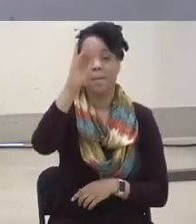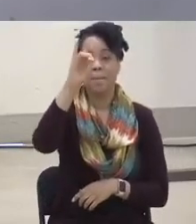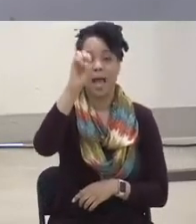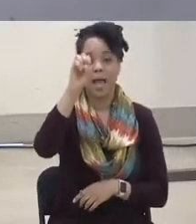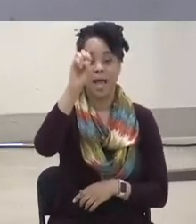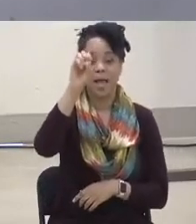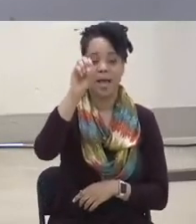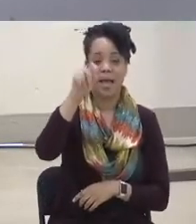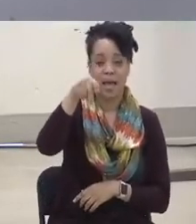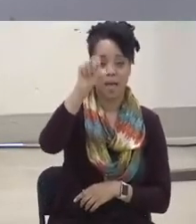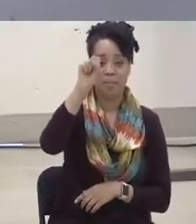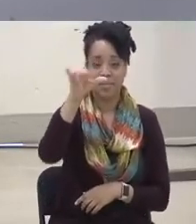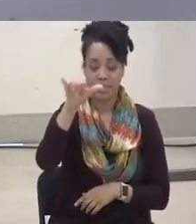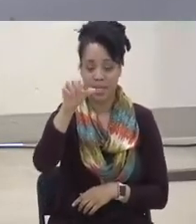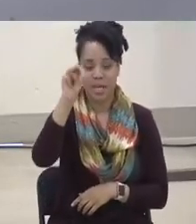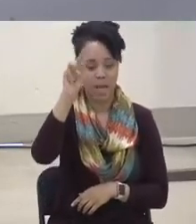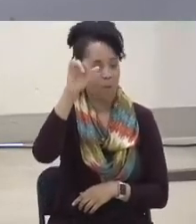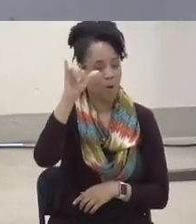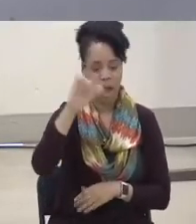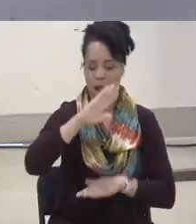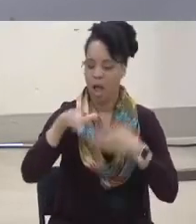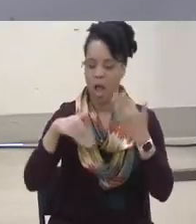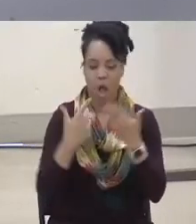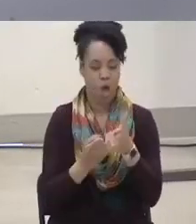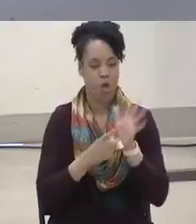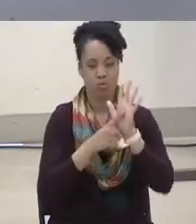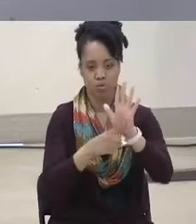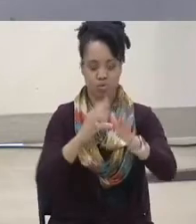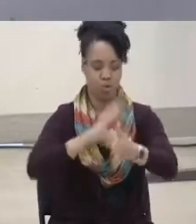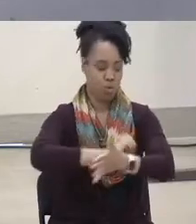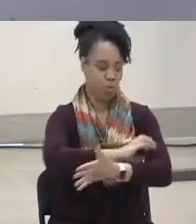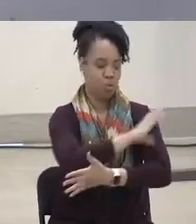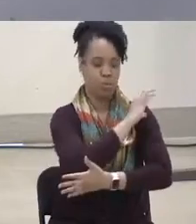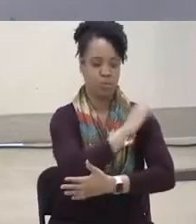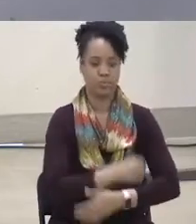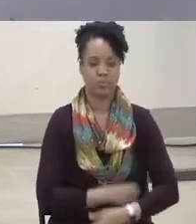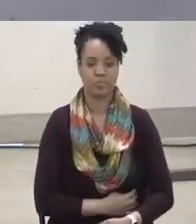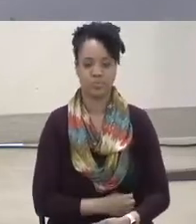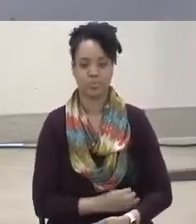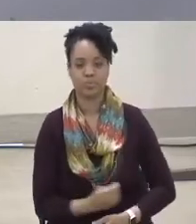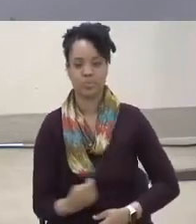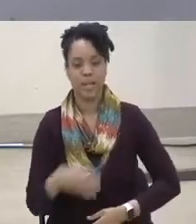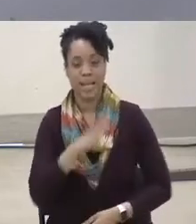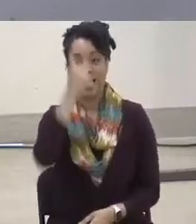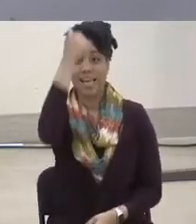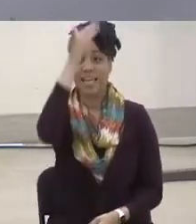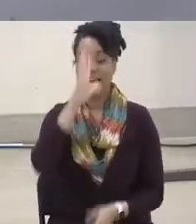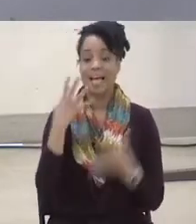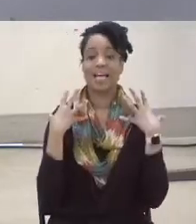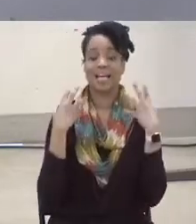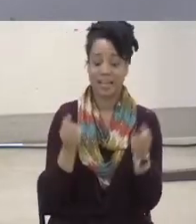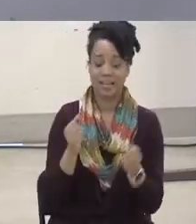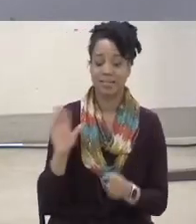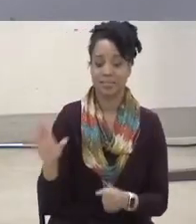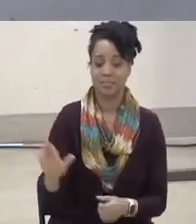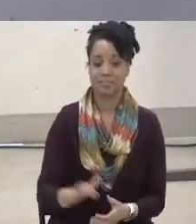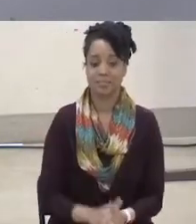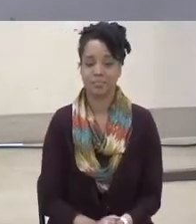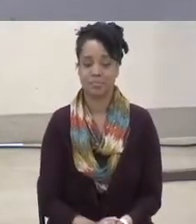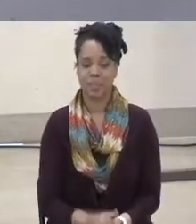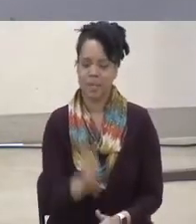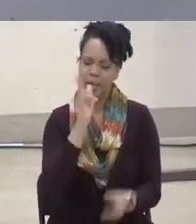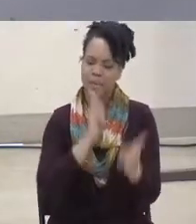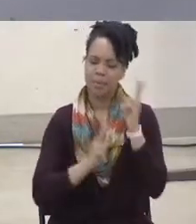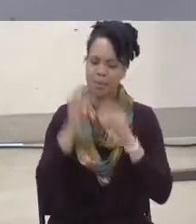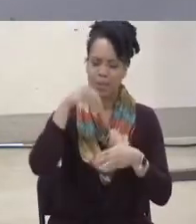cancer. radiografía, una biopsia, el MRI, todo aparecía como si tuviera cáncer. And God healed them. Y Dios los sanó. People